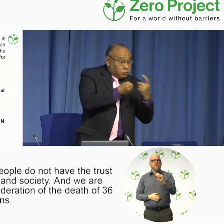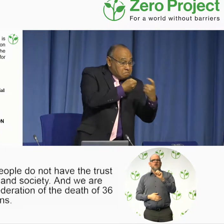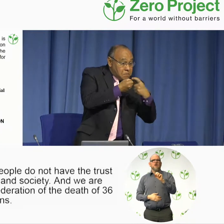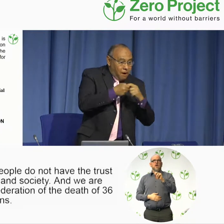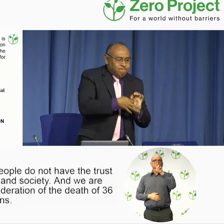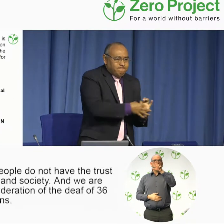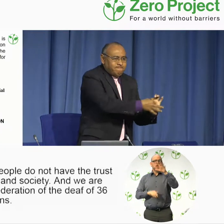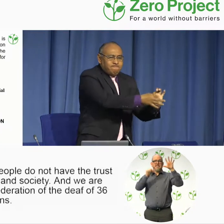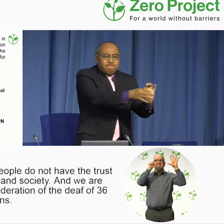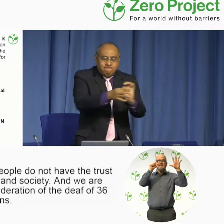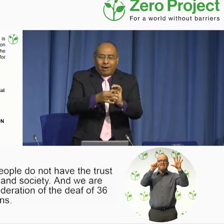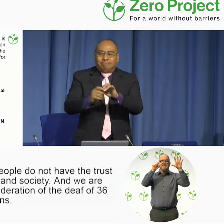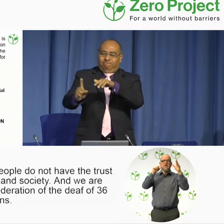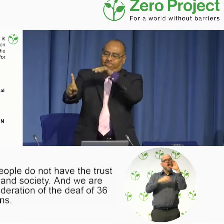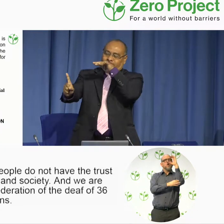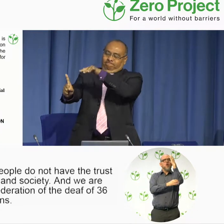nation.